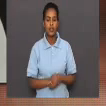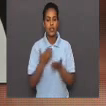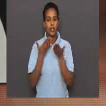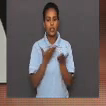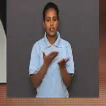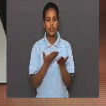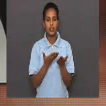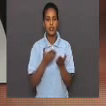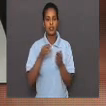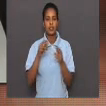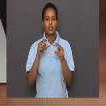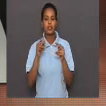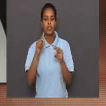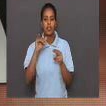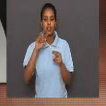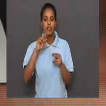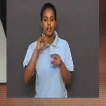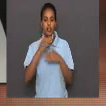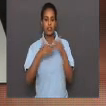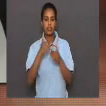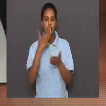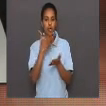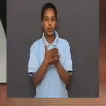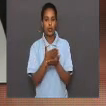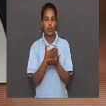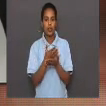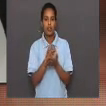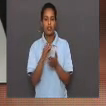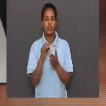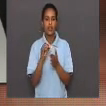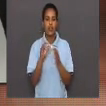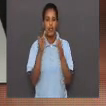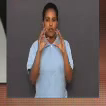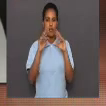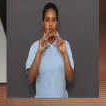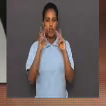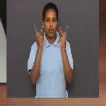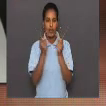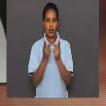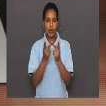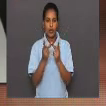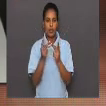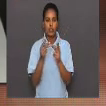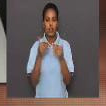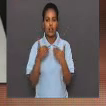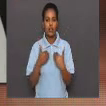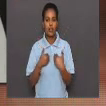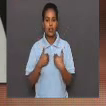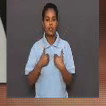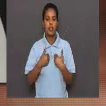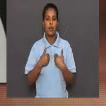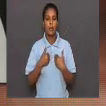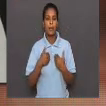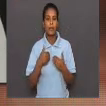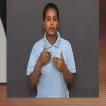Here, the titration process is stopped and the volume of the solution that was delivered from the